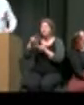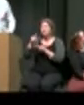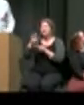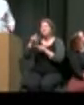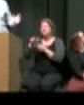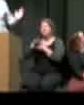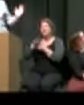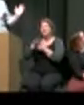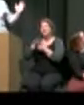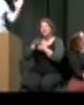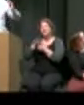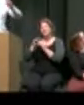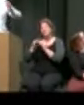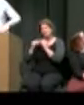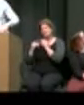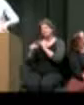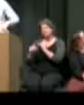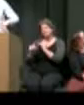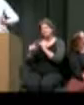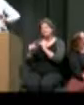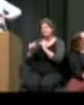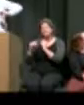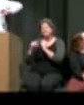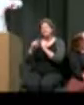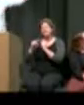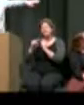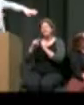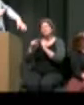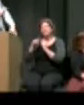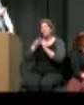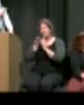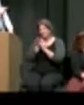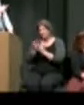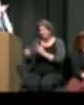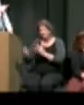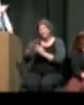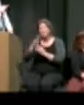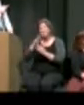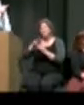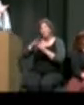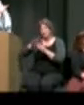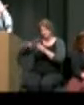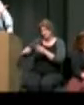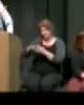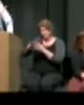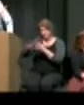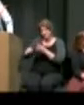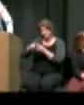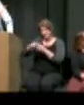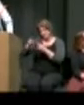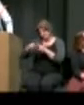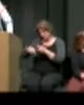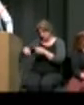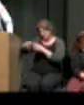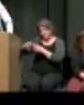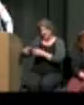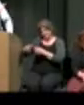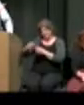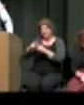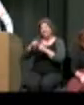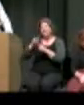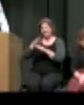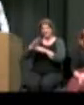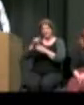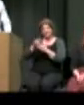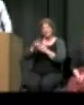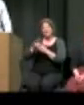processing area. So allows it to drop out and the water can flow off of the back into this smaller pit. And then from there,